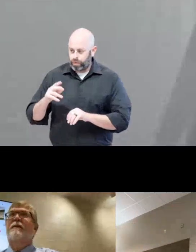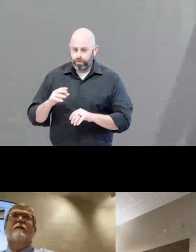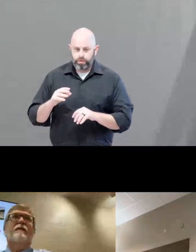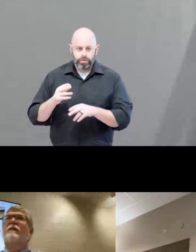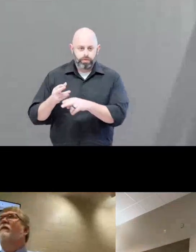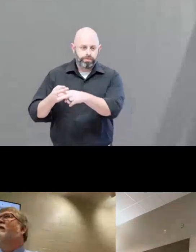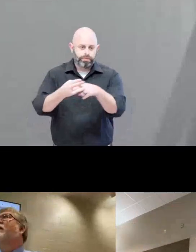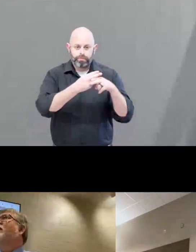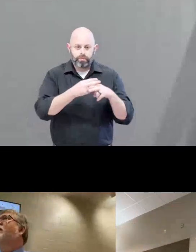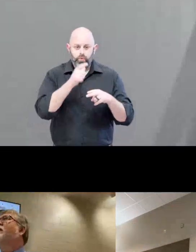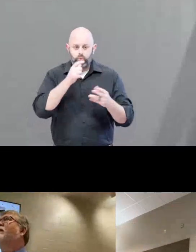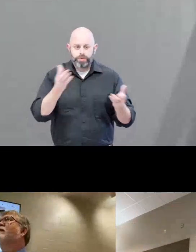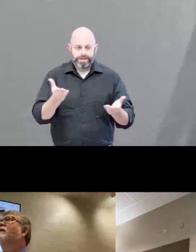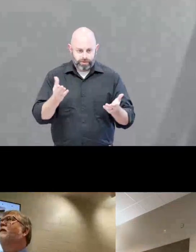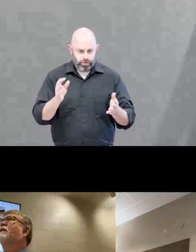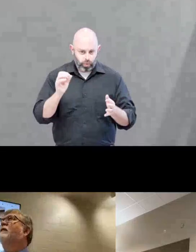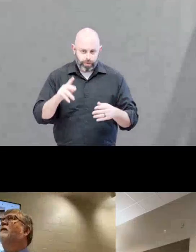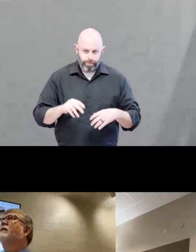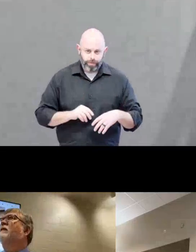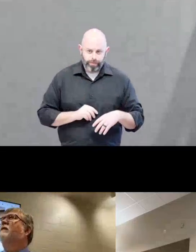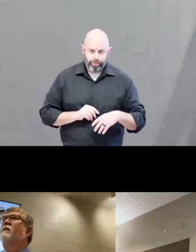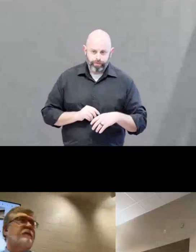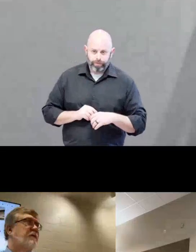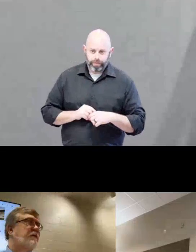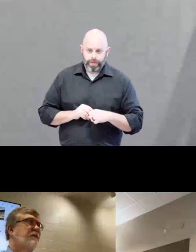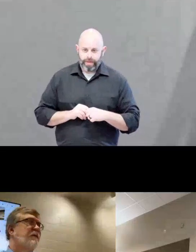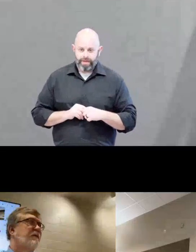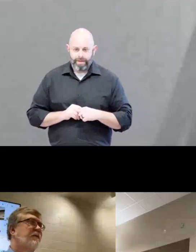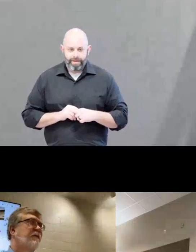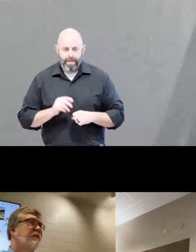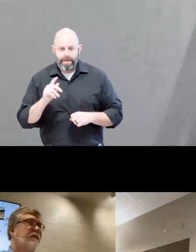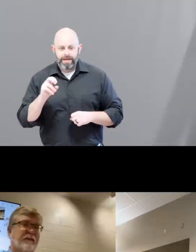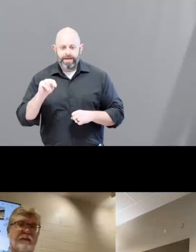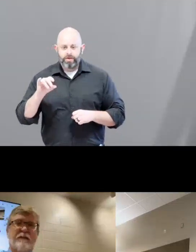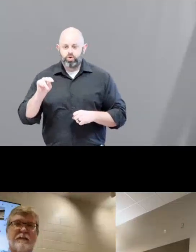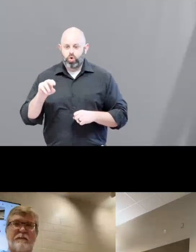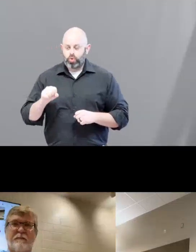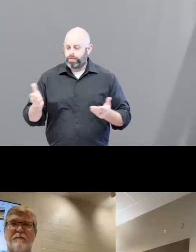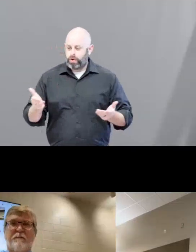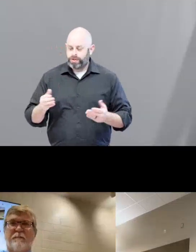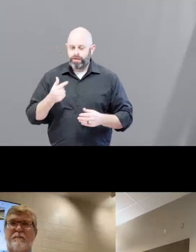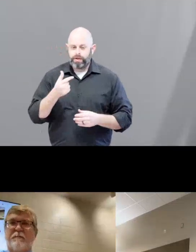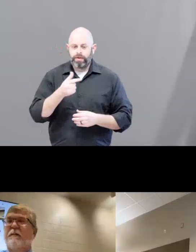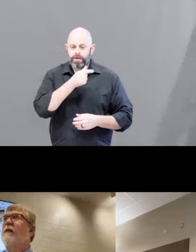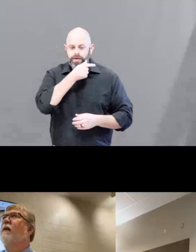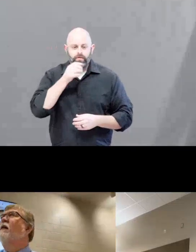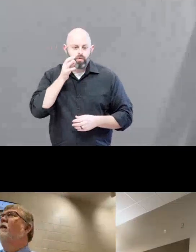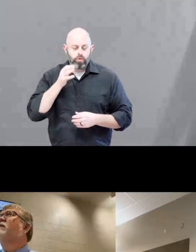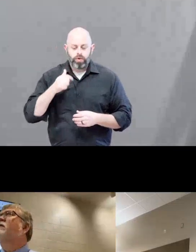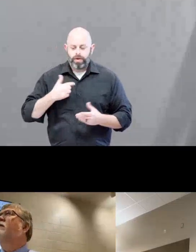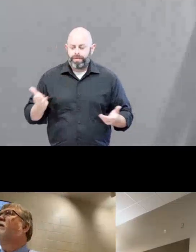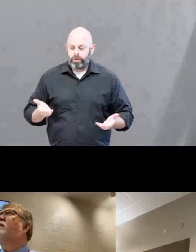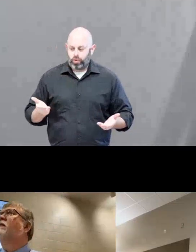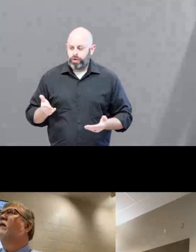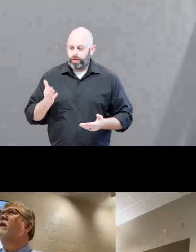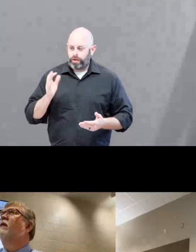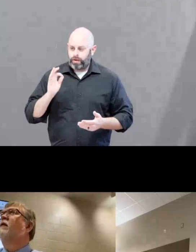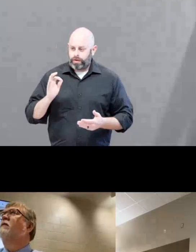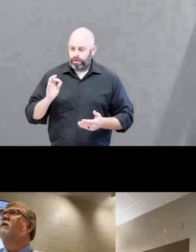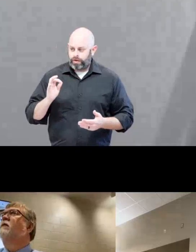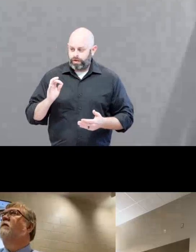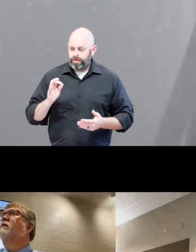Let's do a roll call. Let's see who's here. Like I know, Ken Jones, present. Gary Farmer. I'm here, sir. Oh, that's